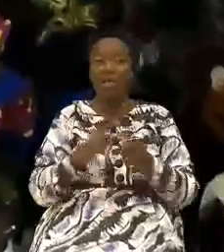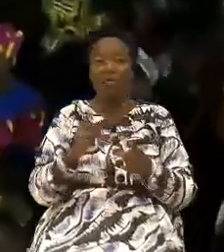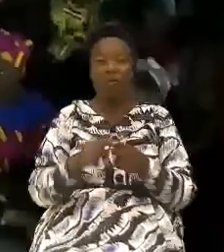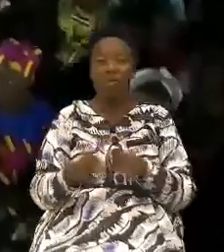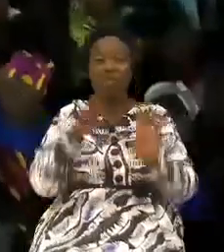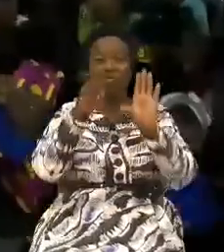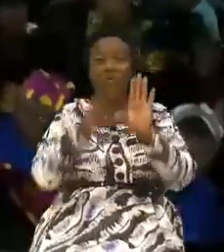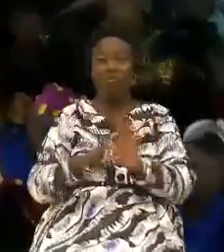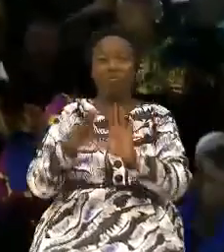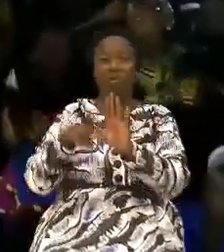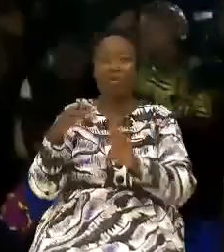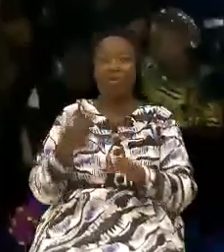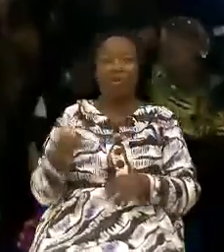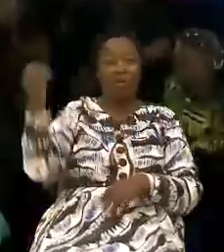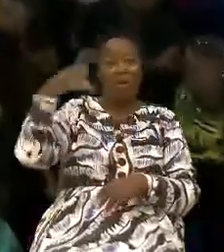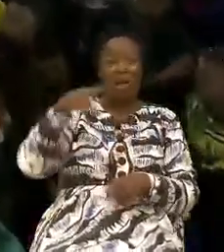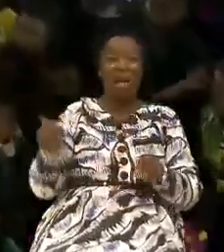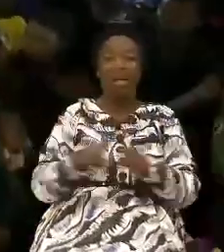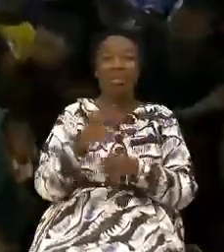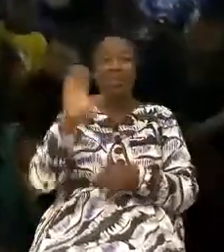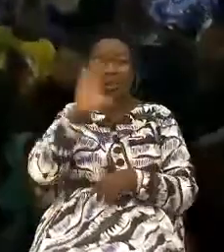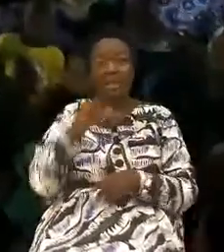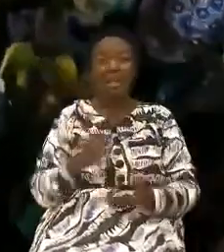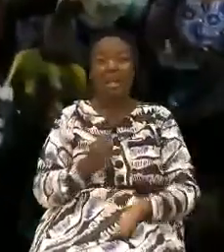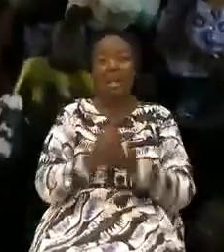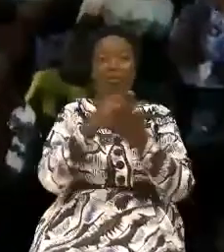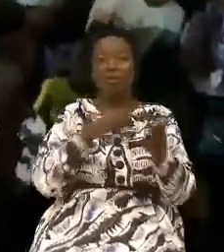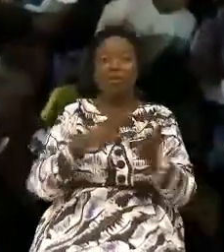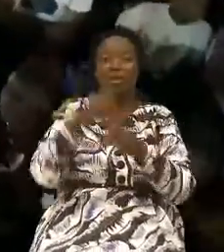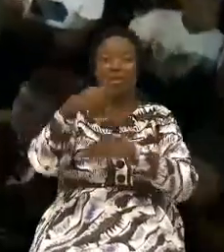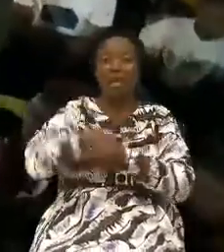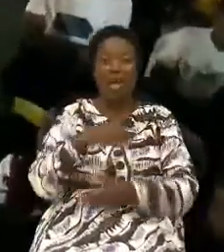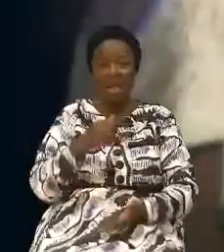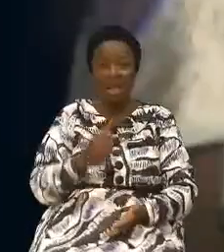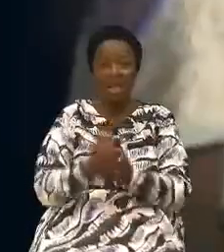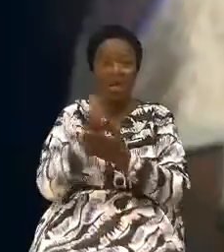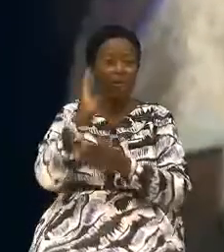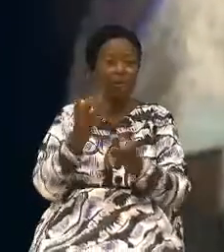seeking help tonight. Help will come your way.